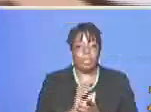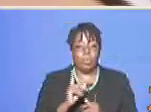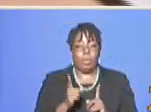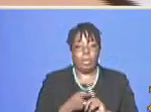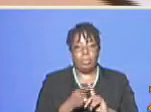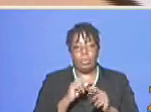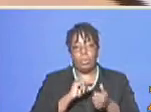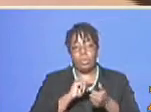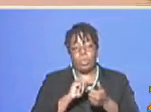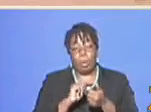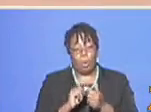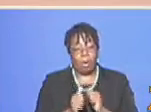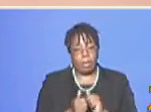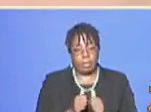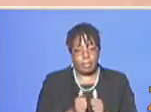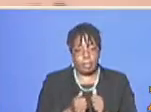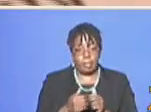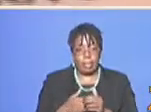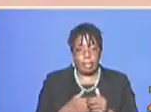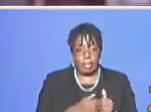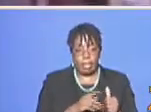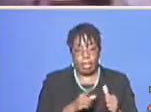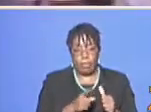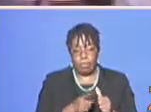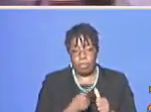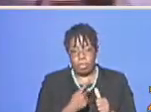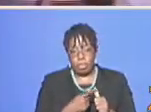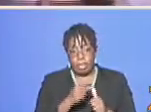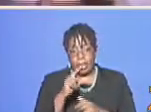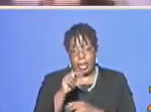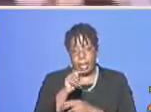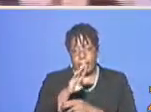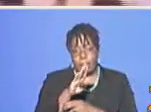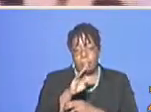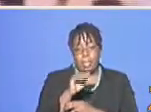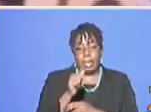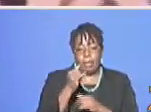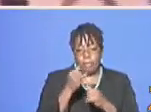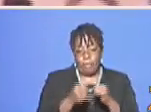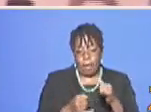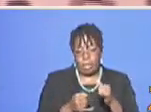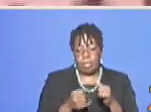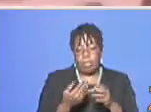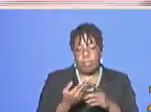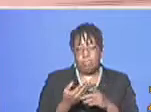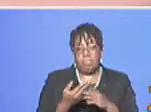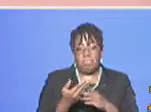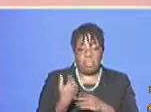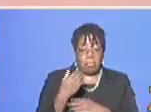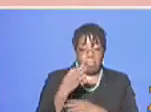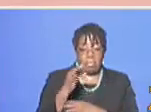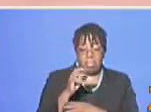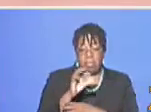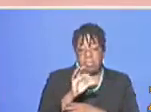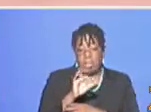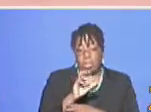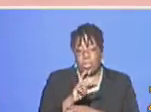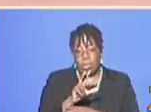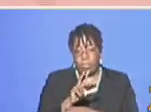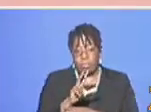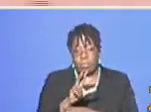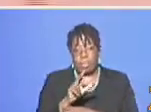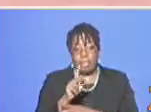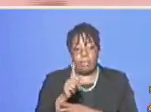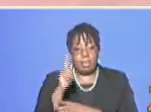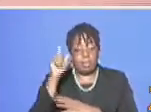Welcome to sports. Making their first appearance in the NBA Finals since 1993, the Phoenix Suns held off the